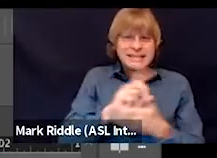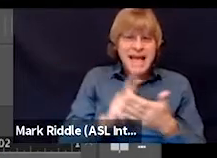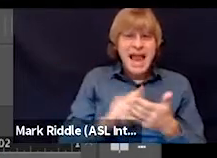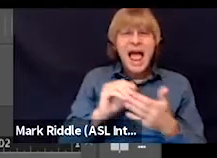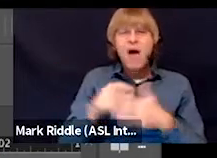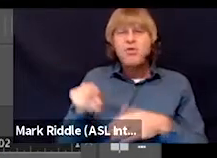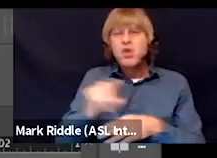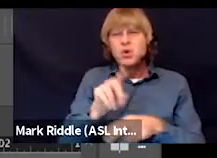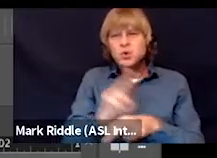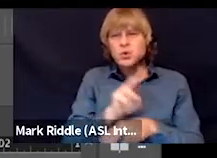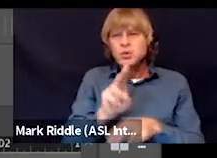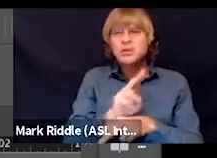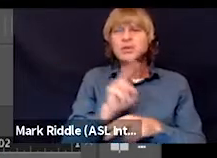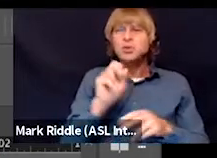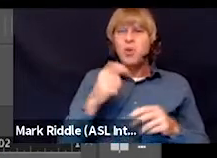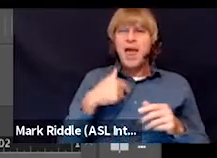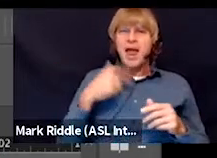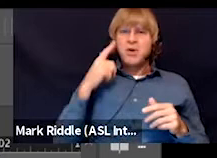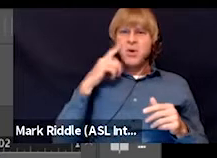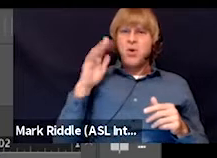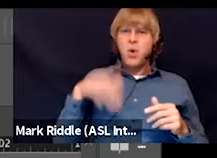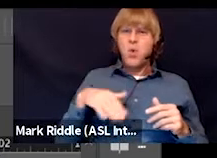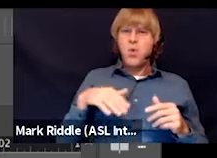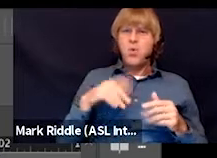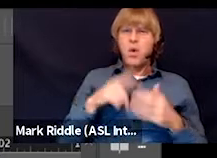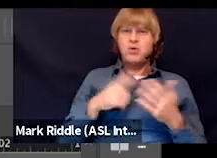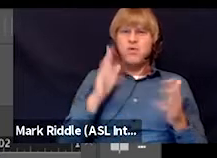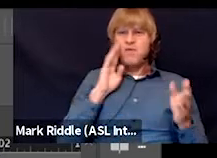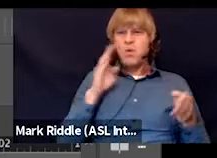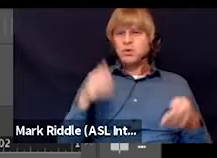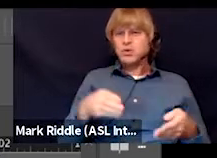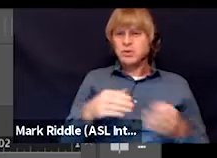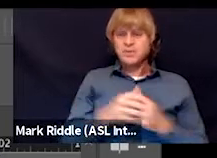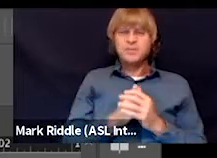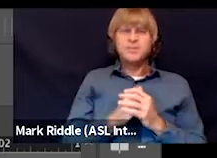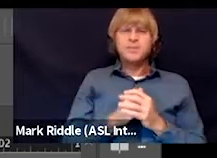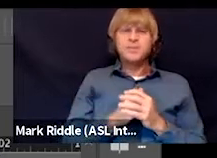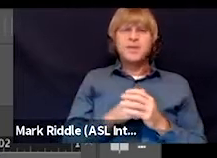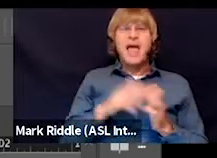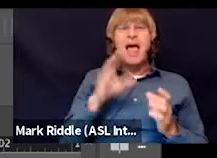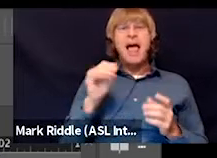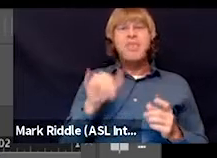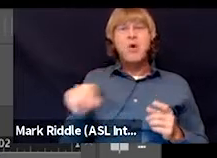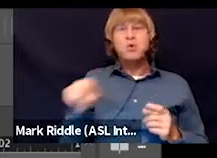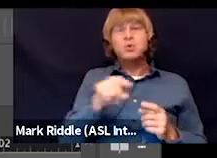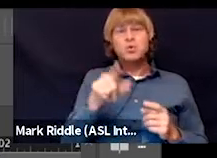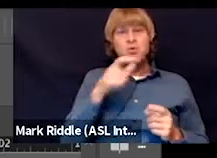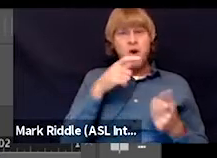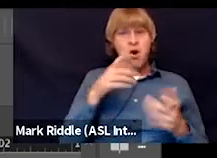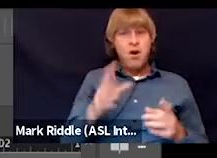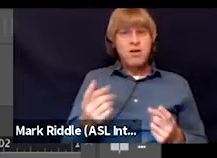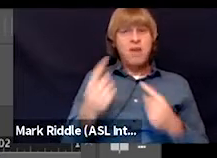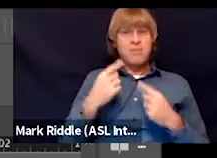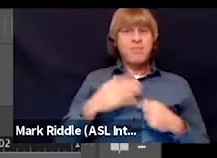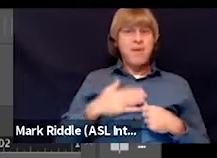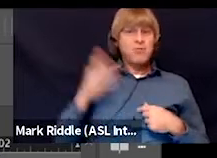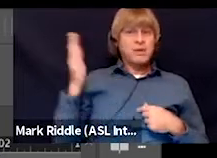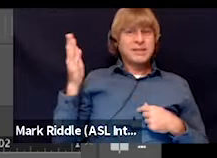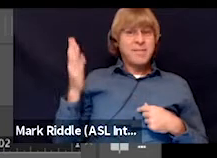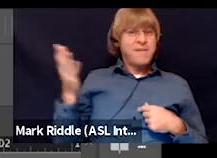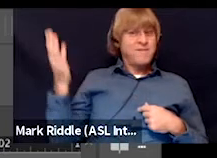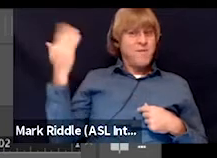using it, so that I knew kind of what to focus on. And for those who have been to my presentation